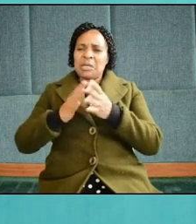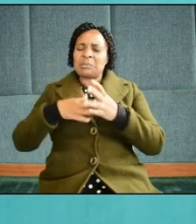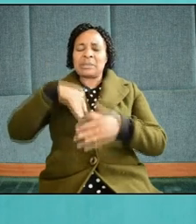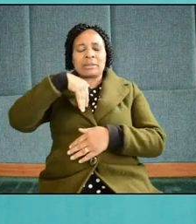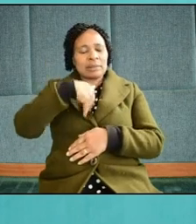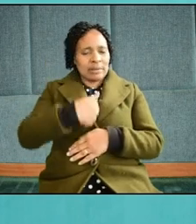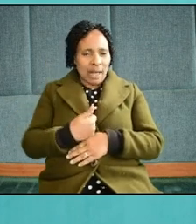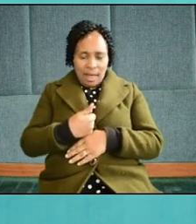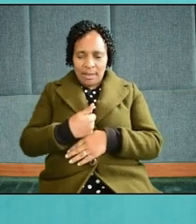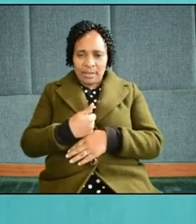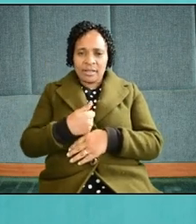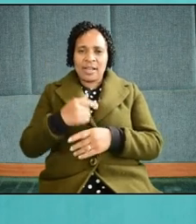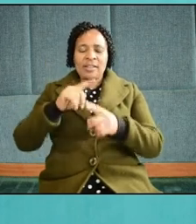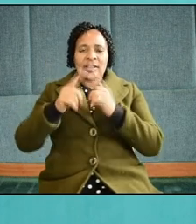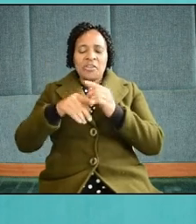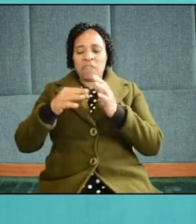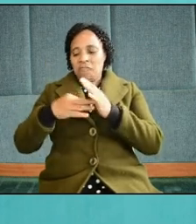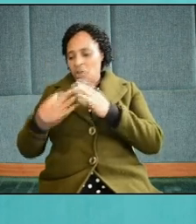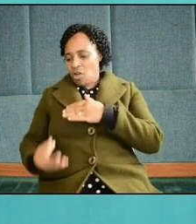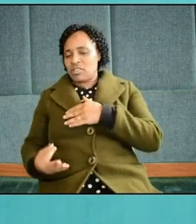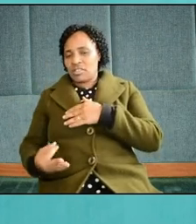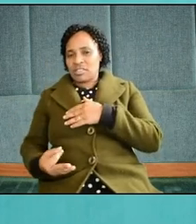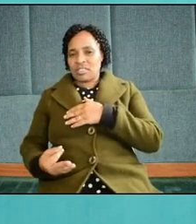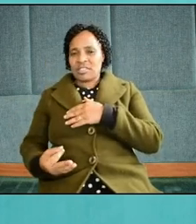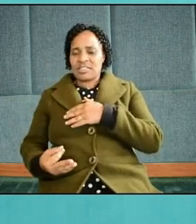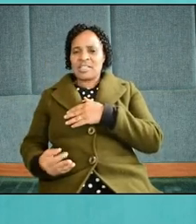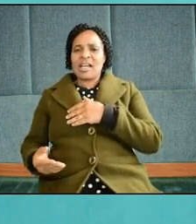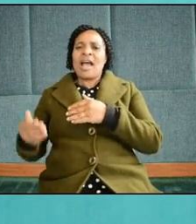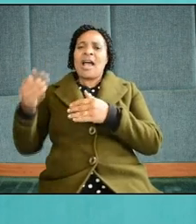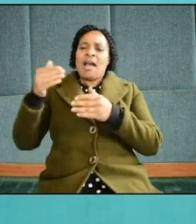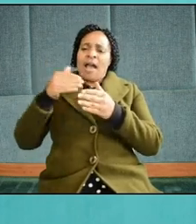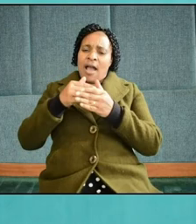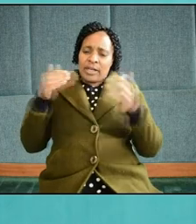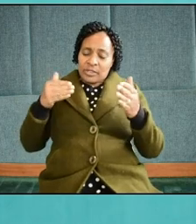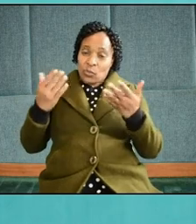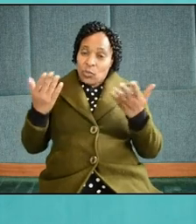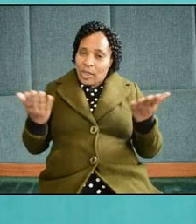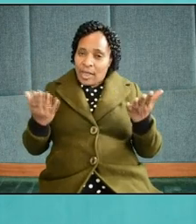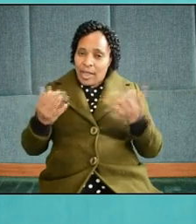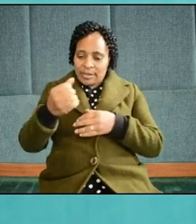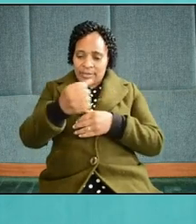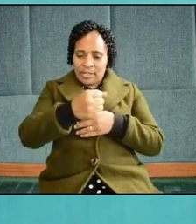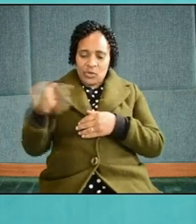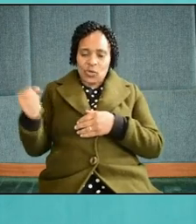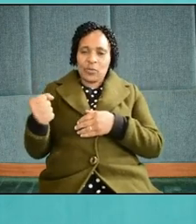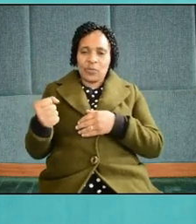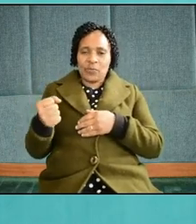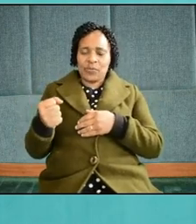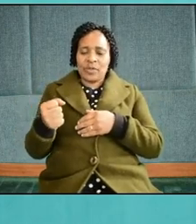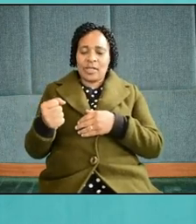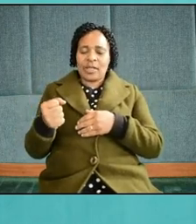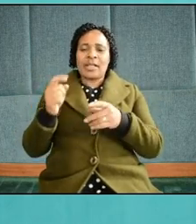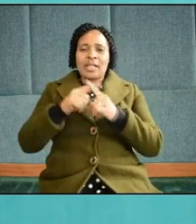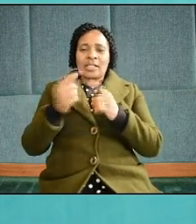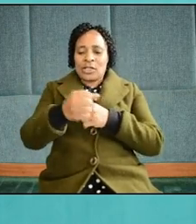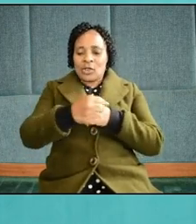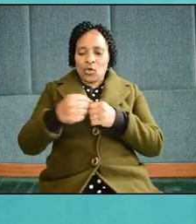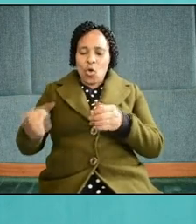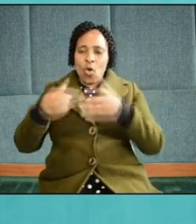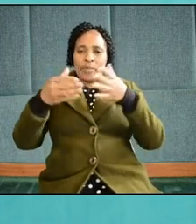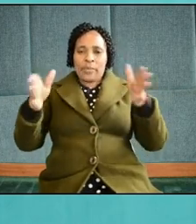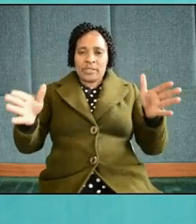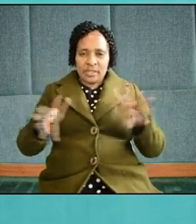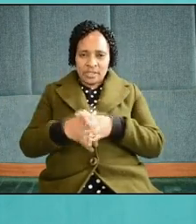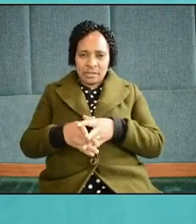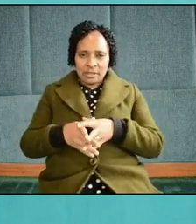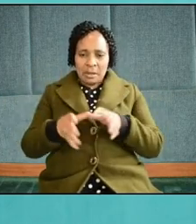tired that he eventually falls. So he falls against the door, and the door just opens. And